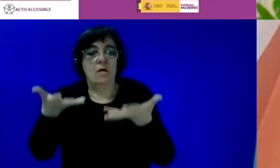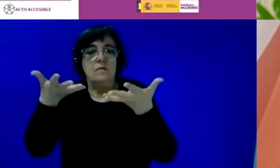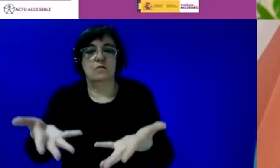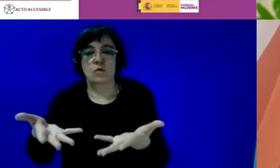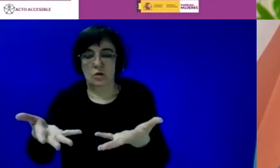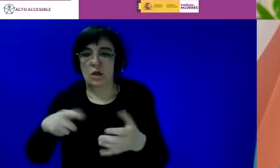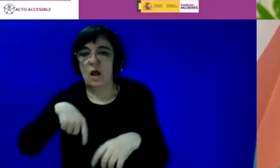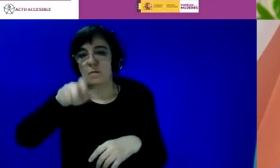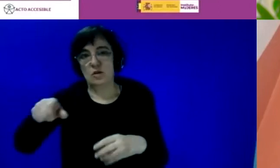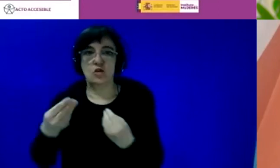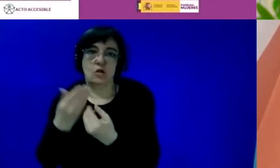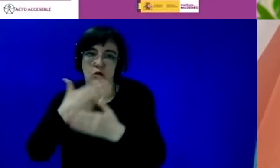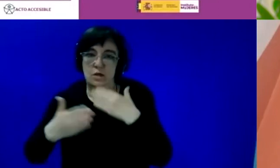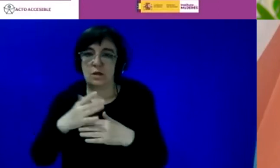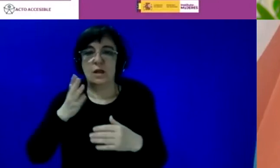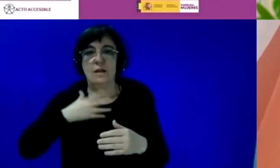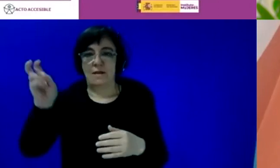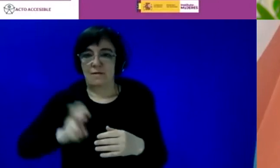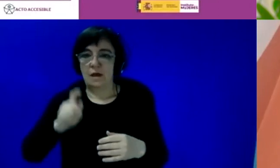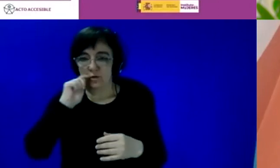is available to put that,